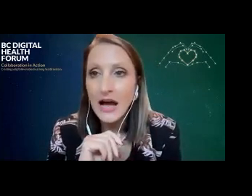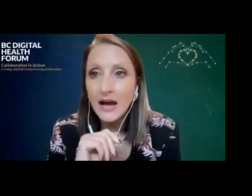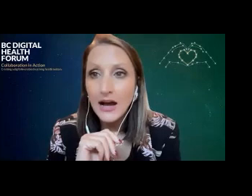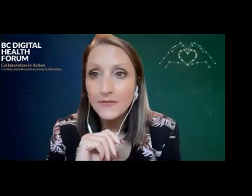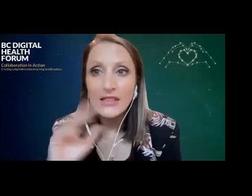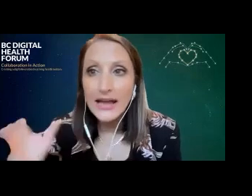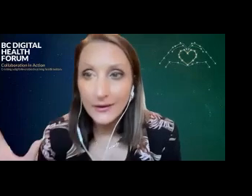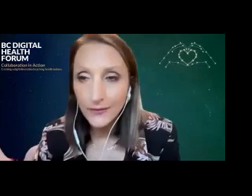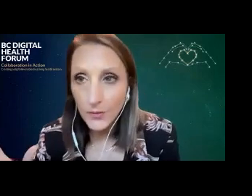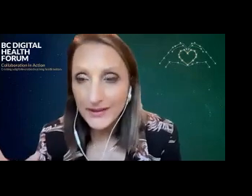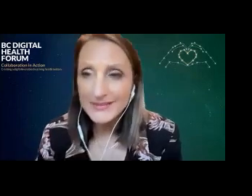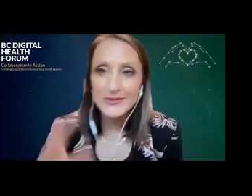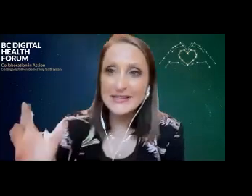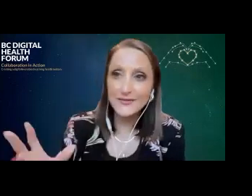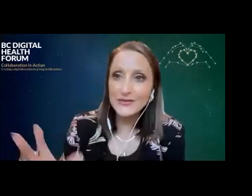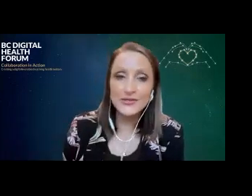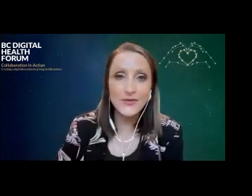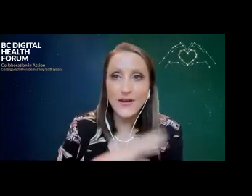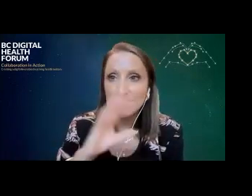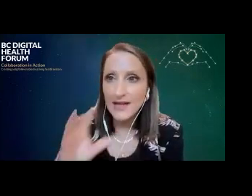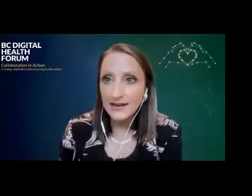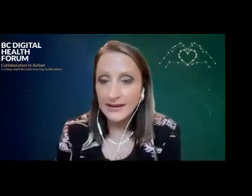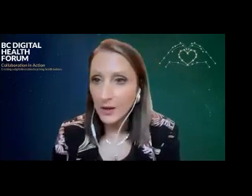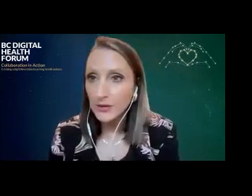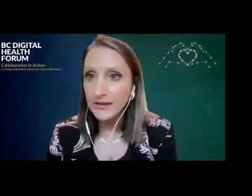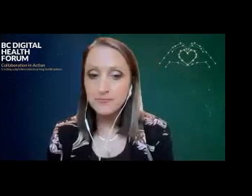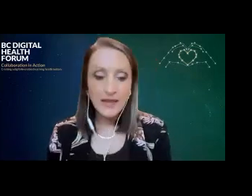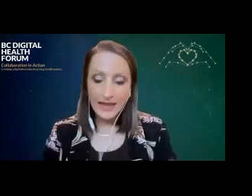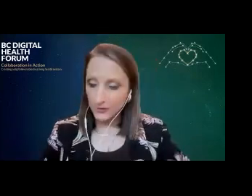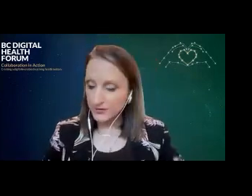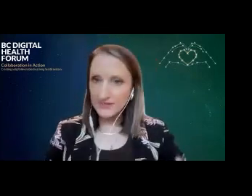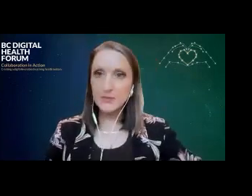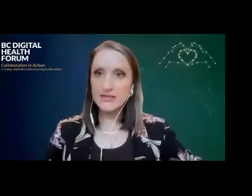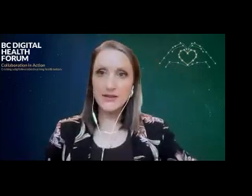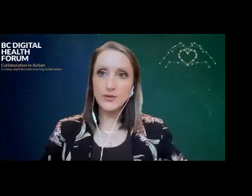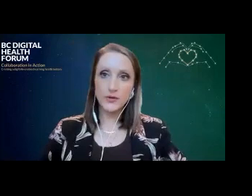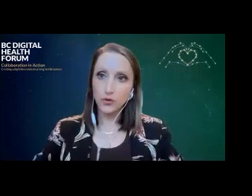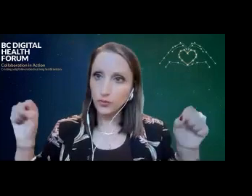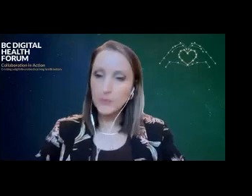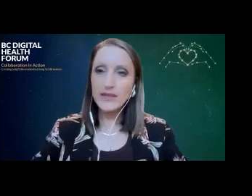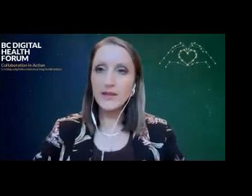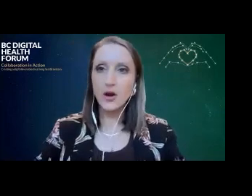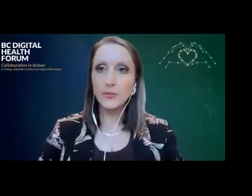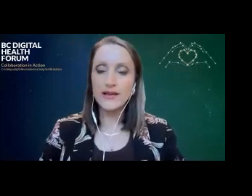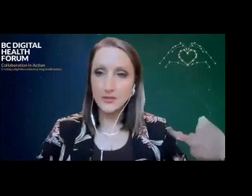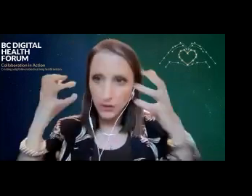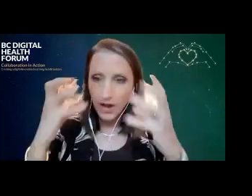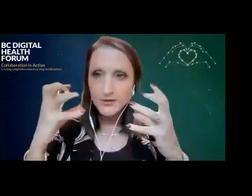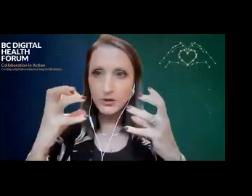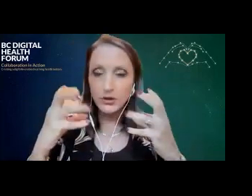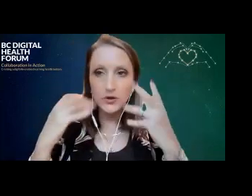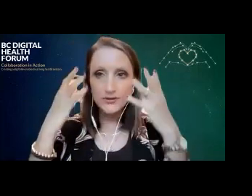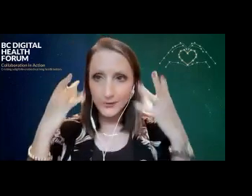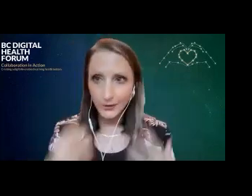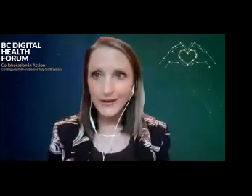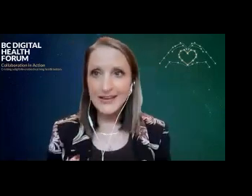is flying phobia. So those individuals, if you've ever sat in an airplane and they're sitting beside you and they're gripping the armrest and their eyes